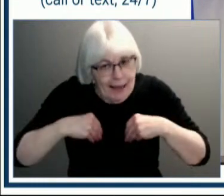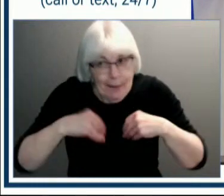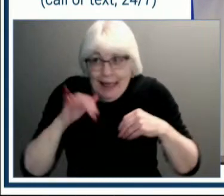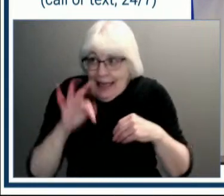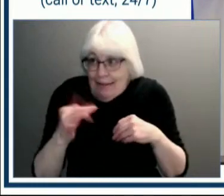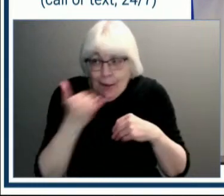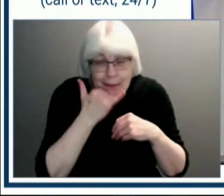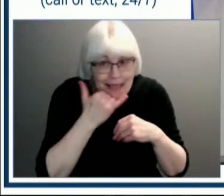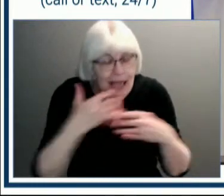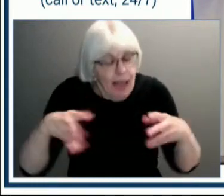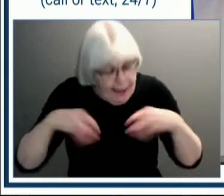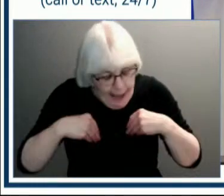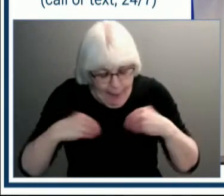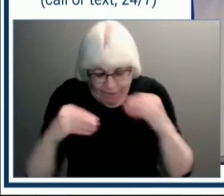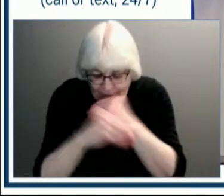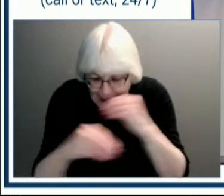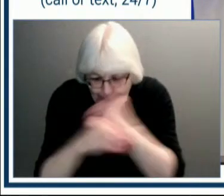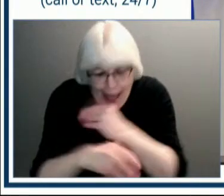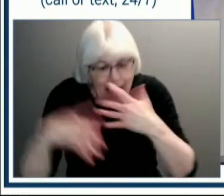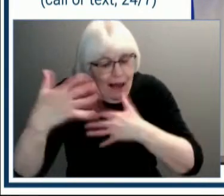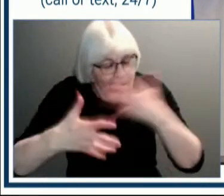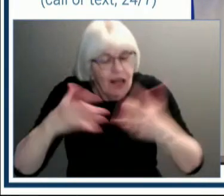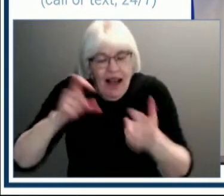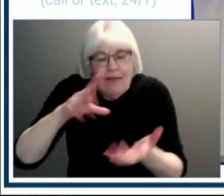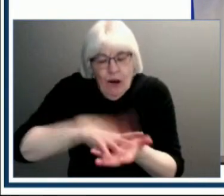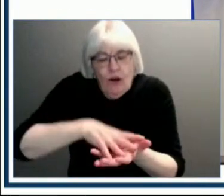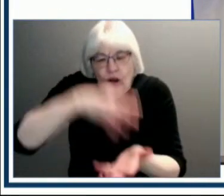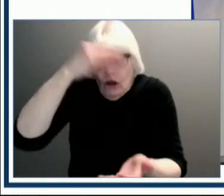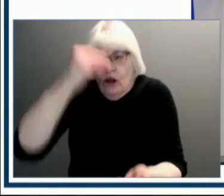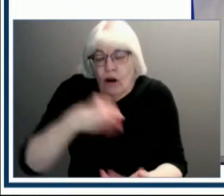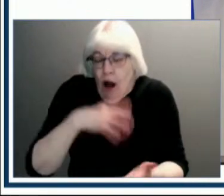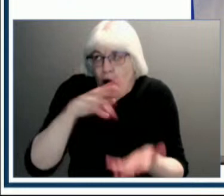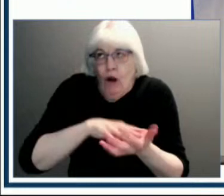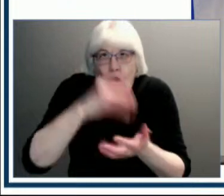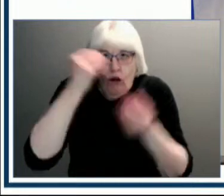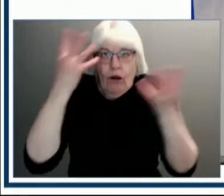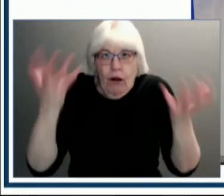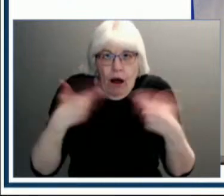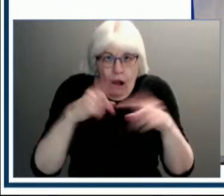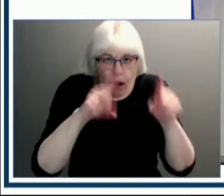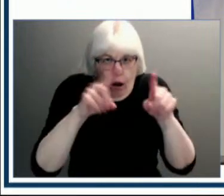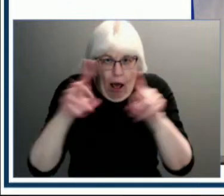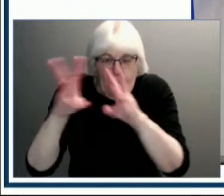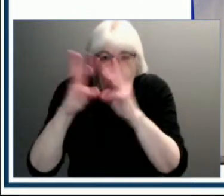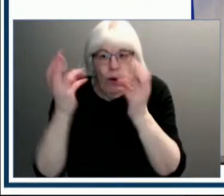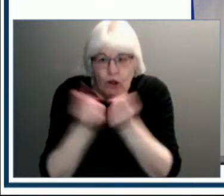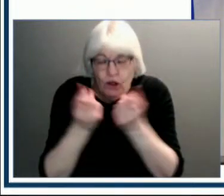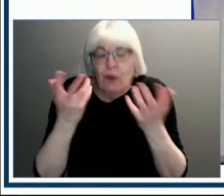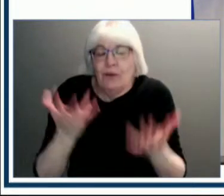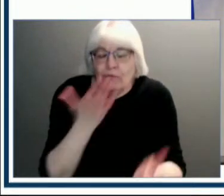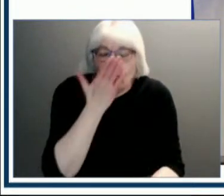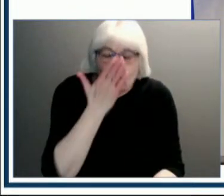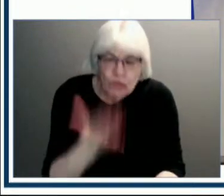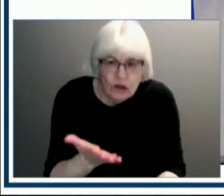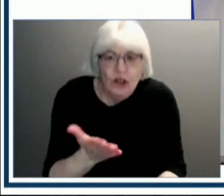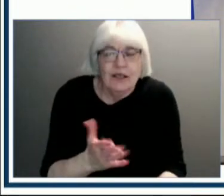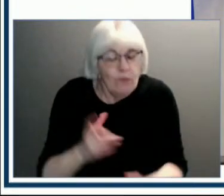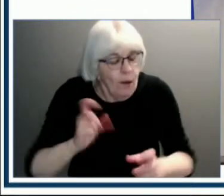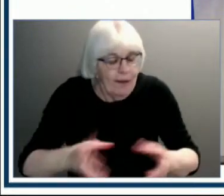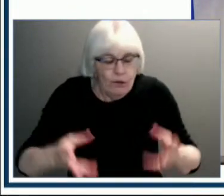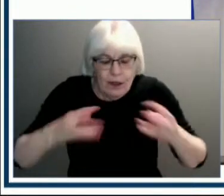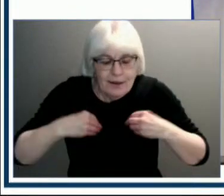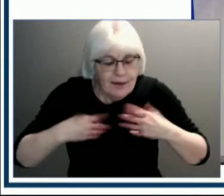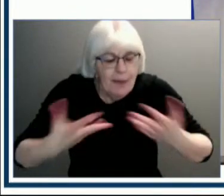17th. Online learning will start on January 10th. Schools will remain open for students who use the